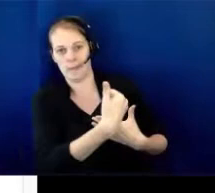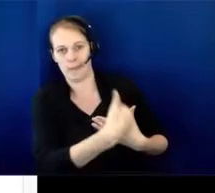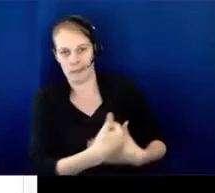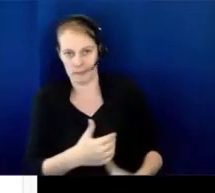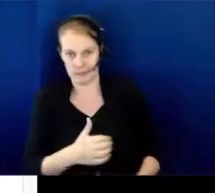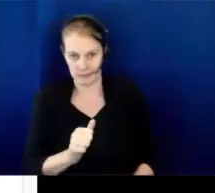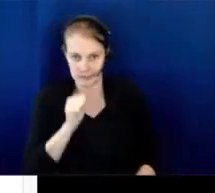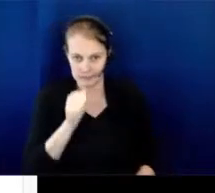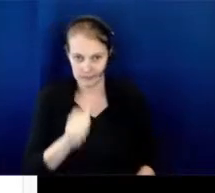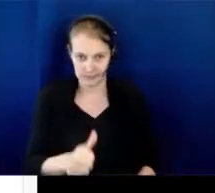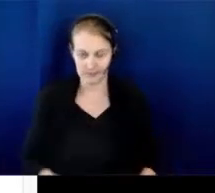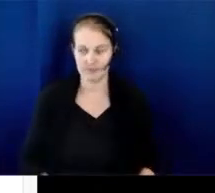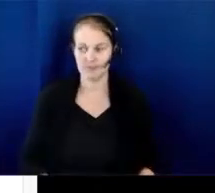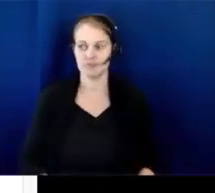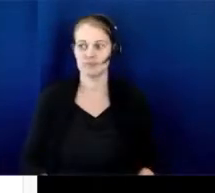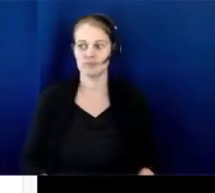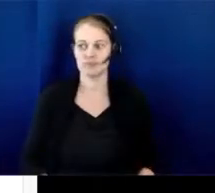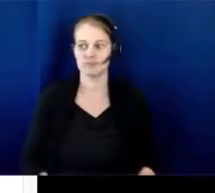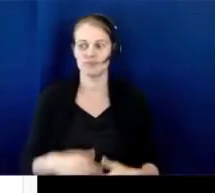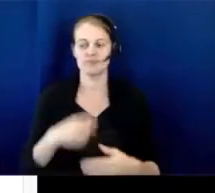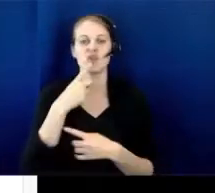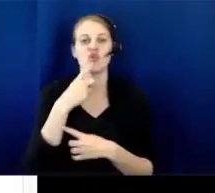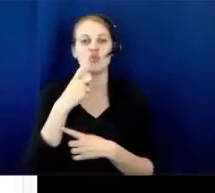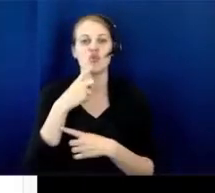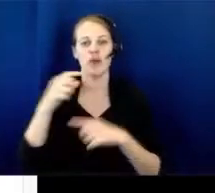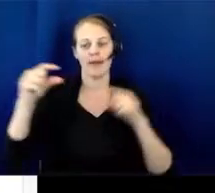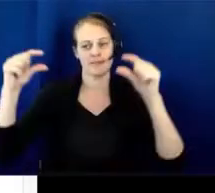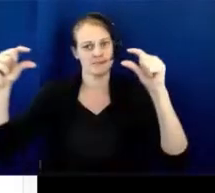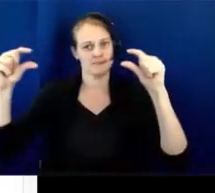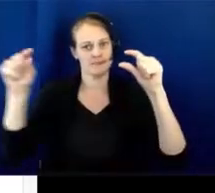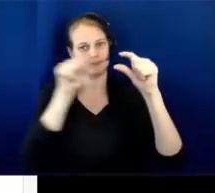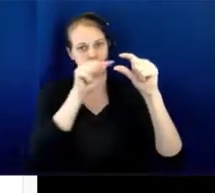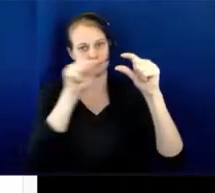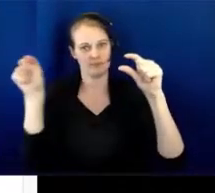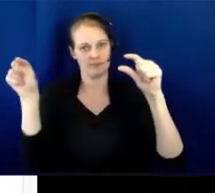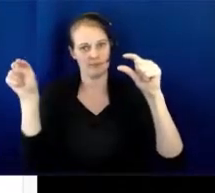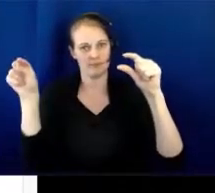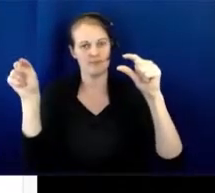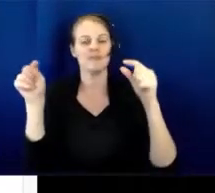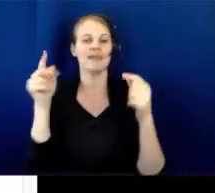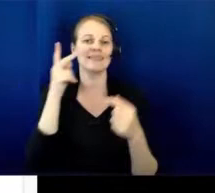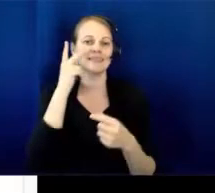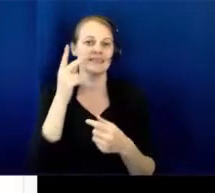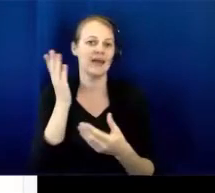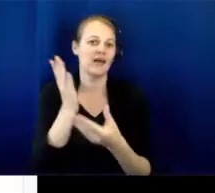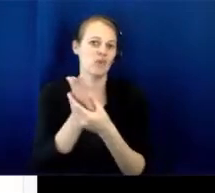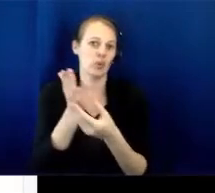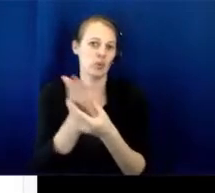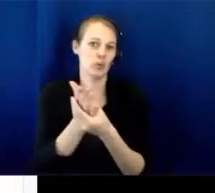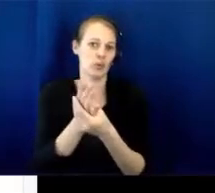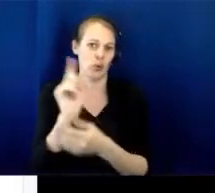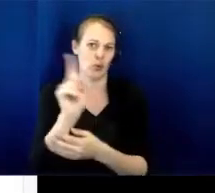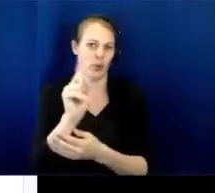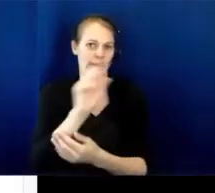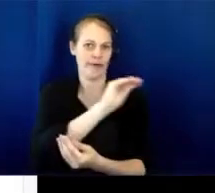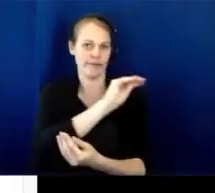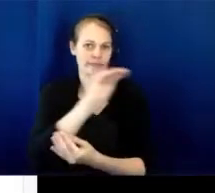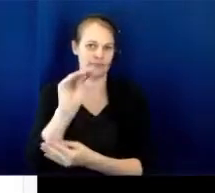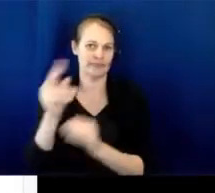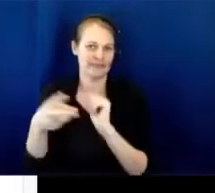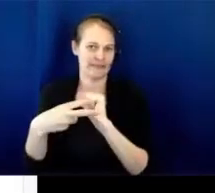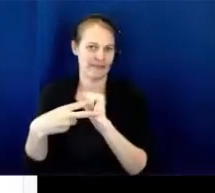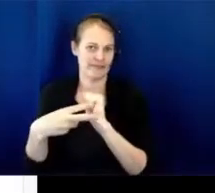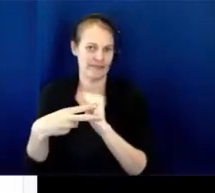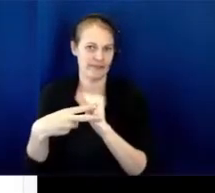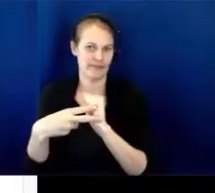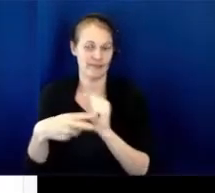The next area you'll see highlighted in the red square here is the folder that you would like to place everything in. Now, I